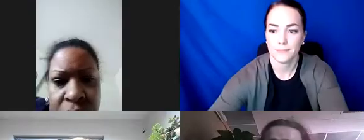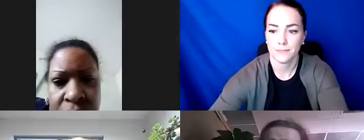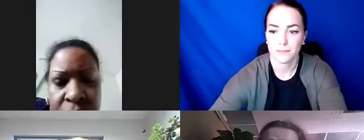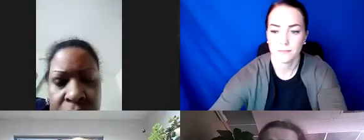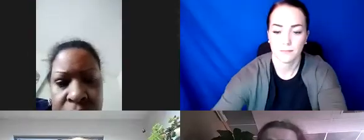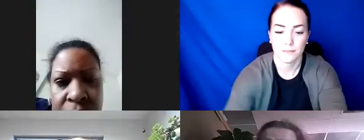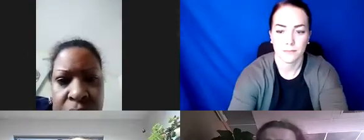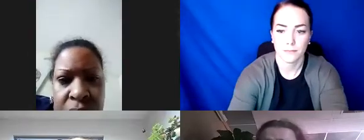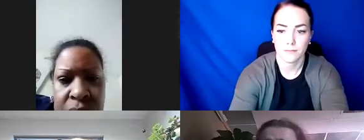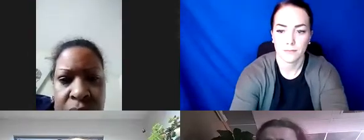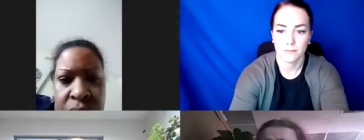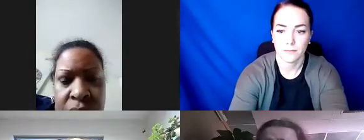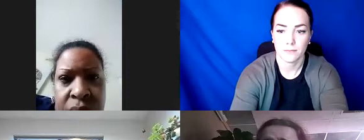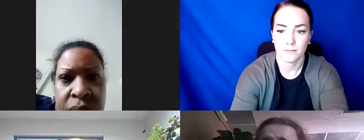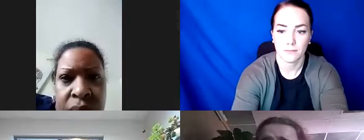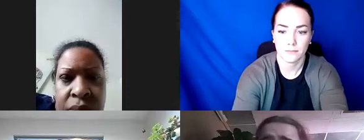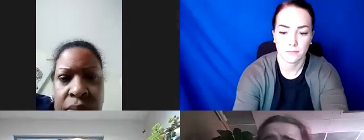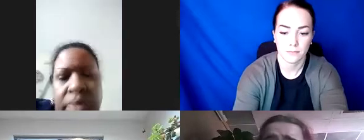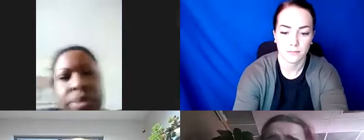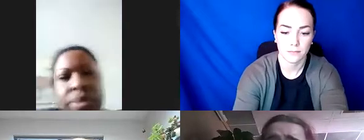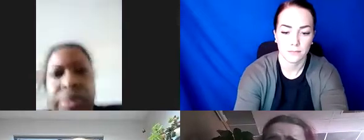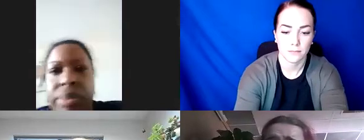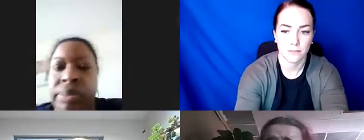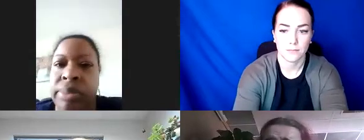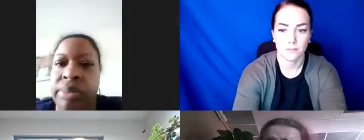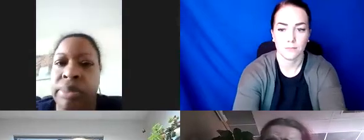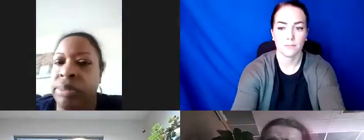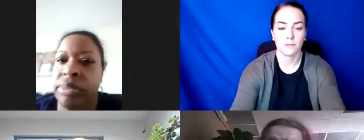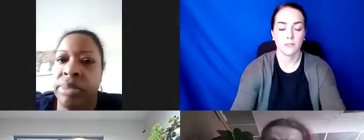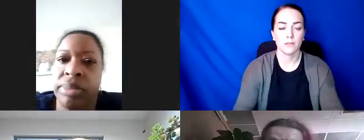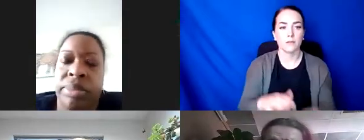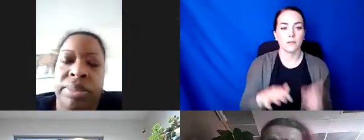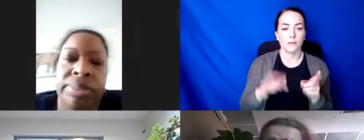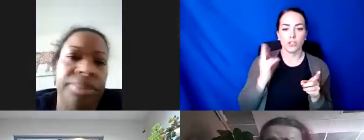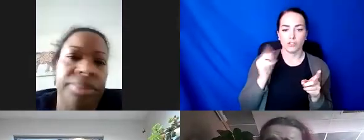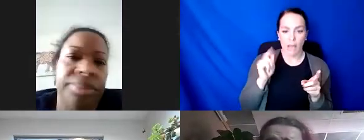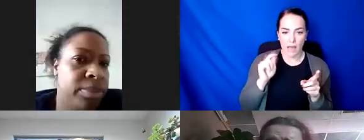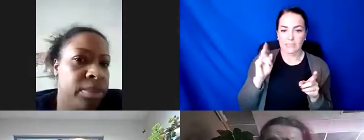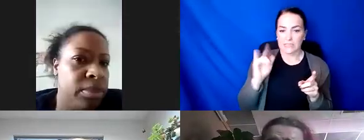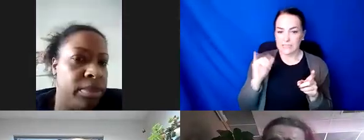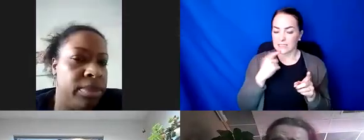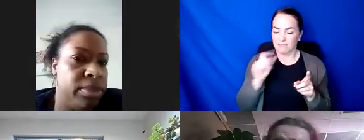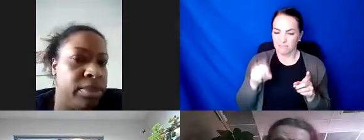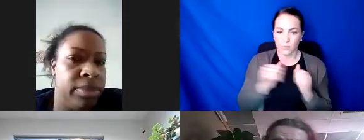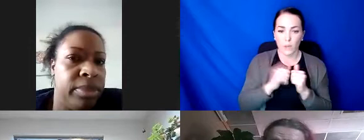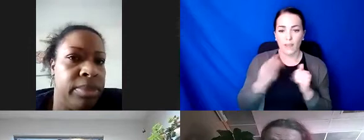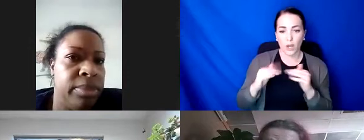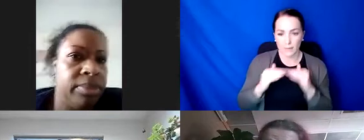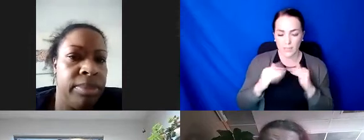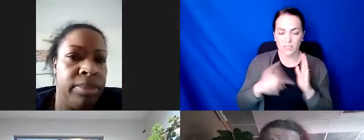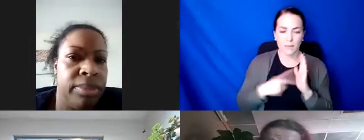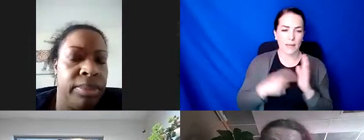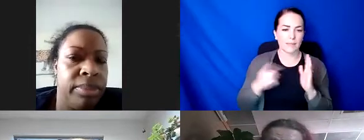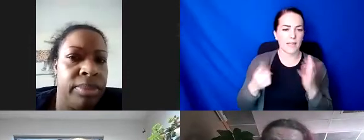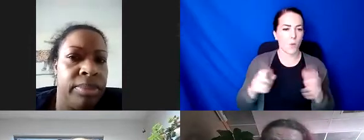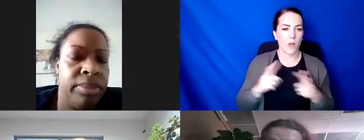youth are at an age where they are trying to fit in with their peers, and so not want to admit that that they are different or have a